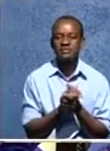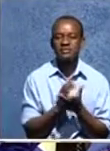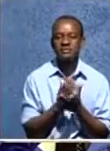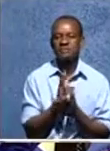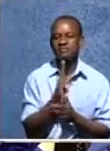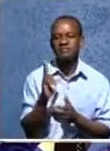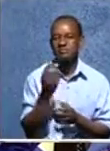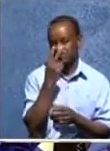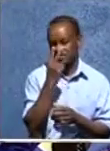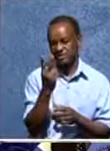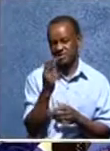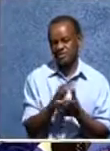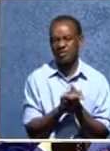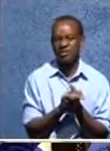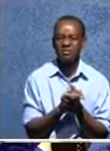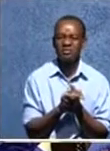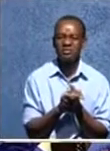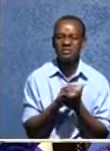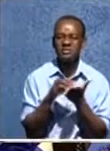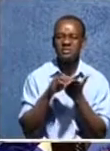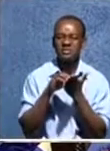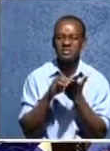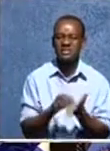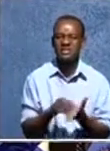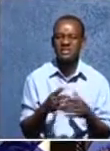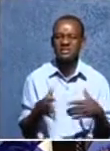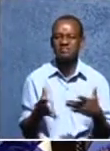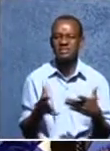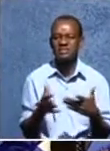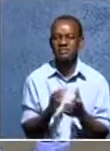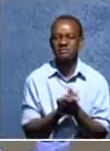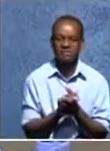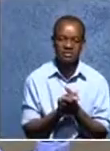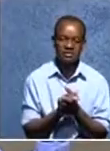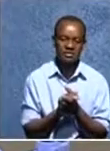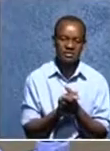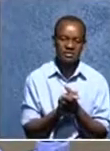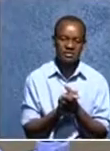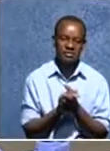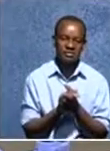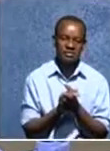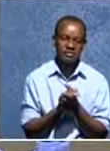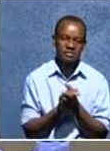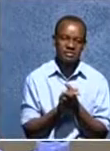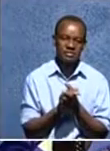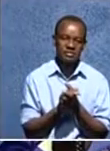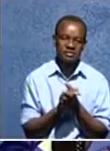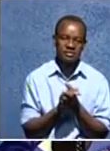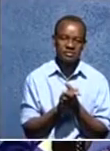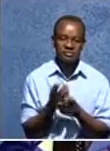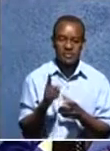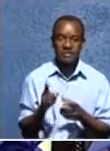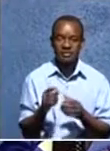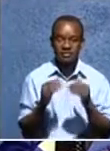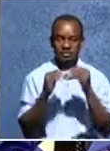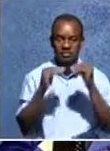seen a dip since 2008, which seems to have been our bumper year, and I think and it can obviously for that. Can be attributed to the international fair. But we also have to make